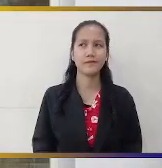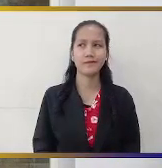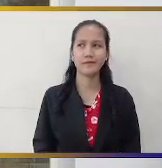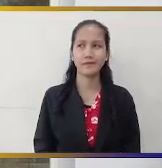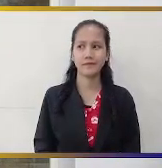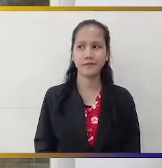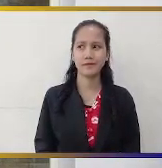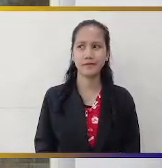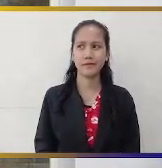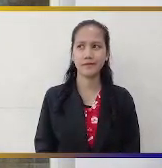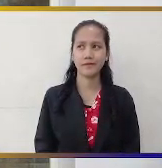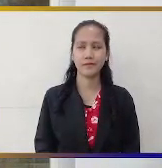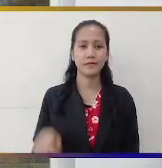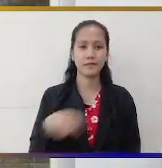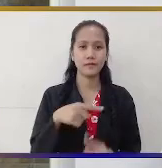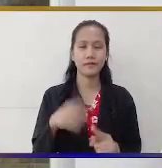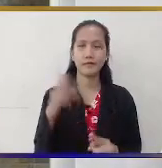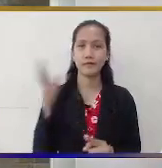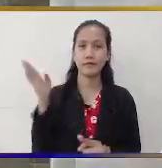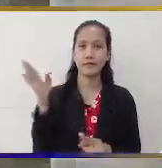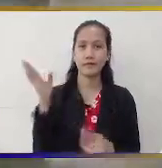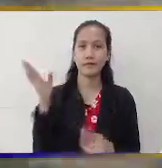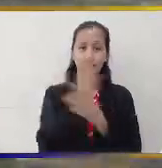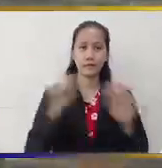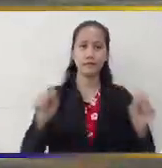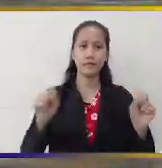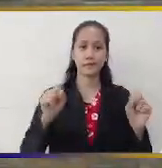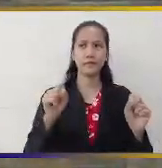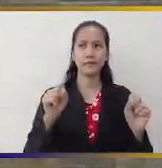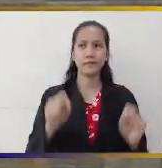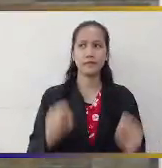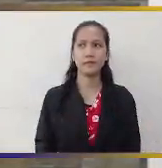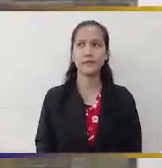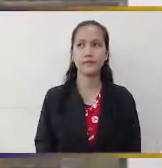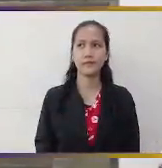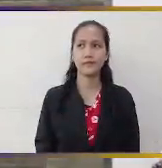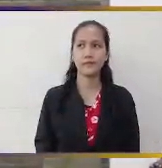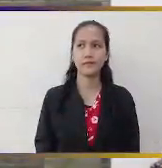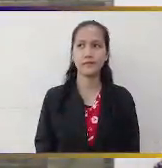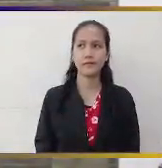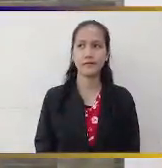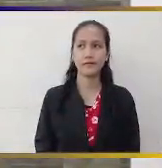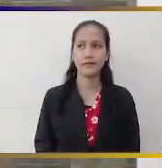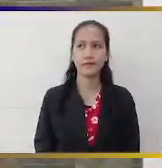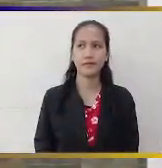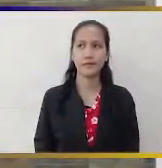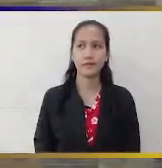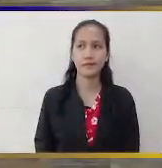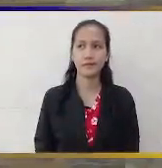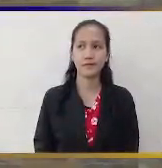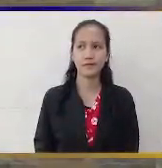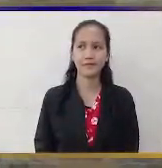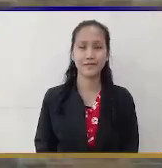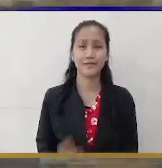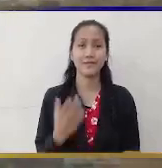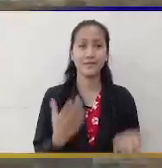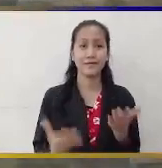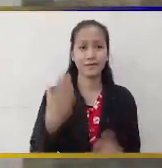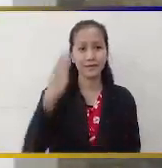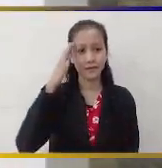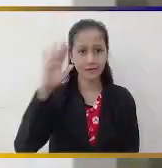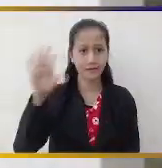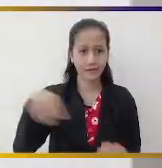to that church. When I got saved, I don't know. Amen. So leave my 50 pesos alone right there. I don't have much money. Leave that